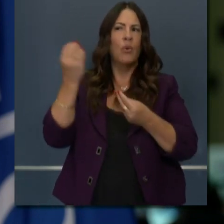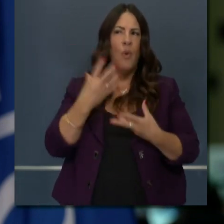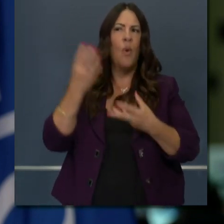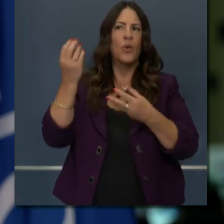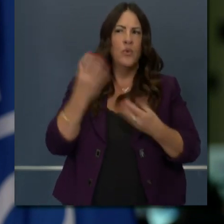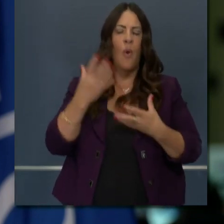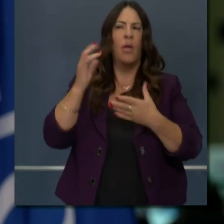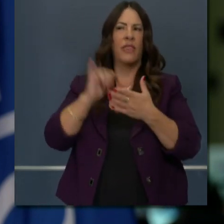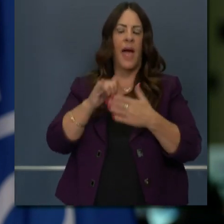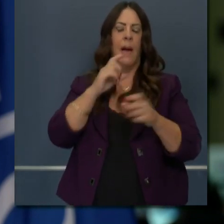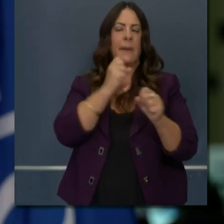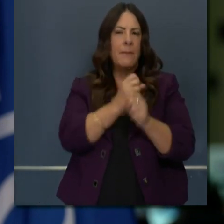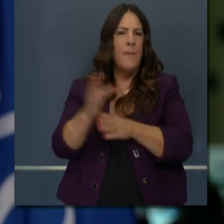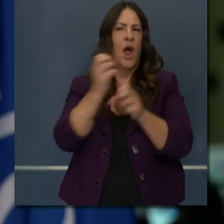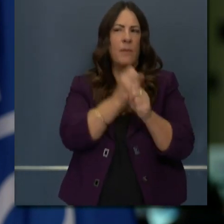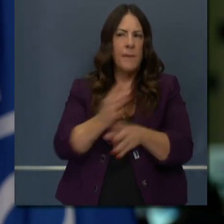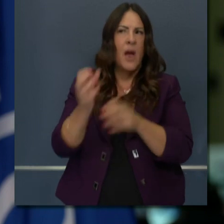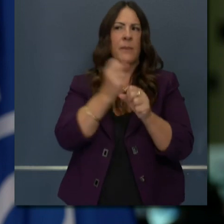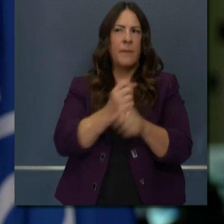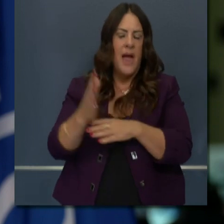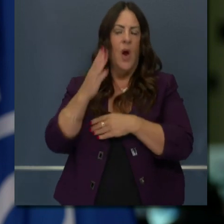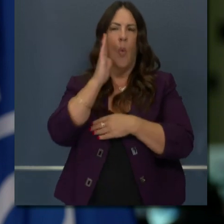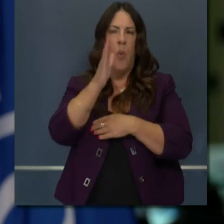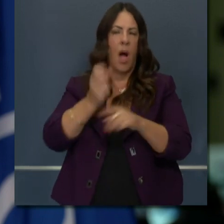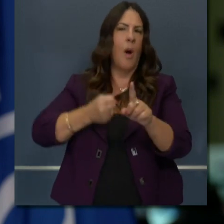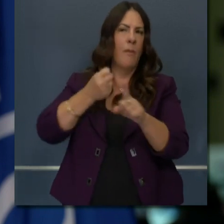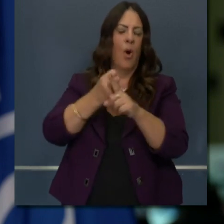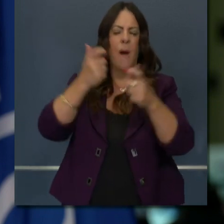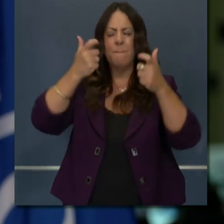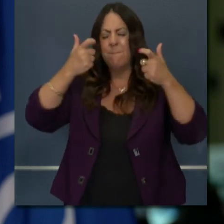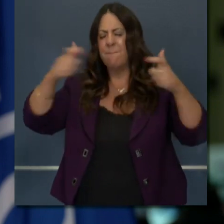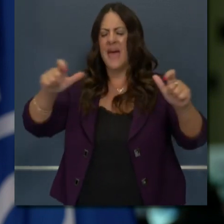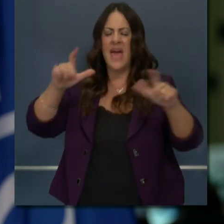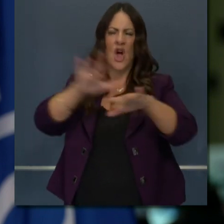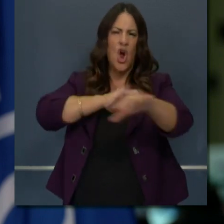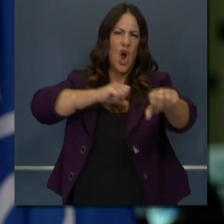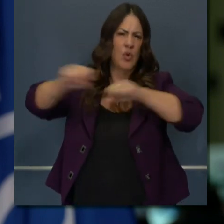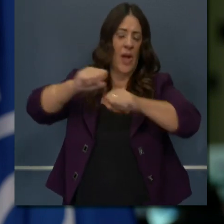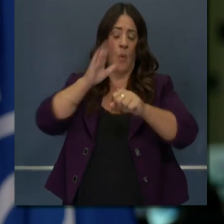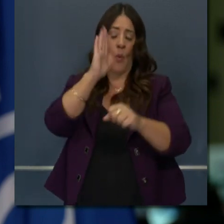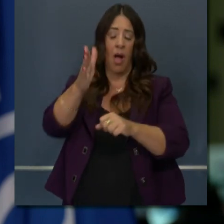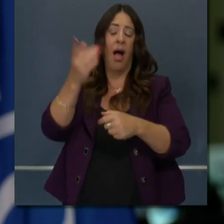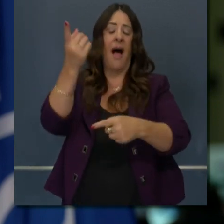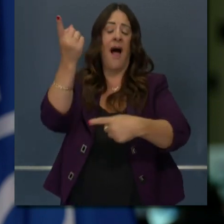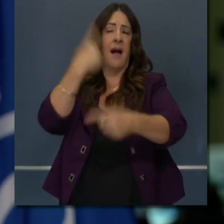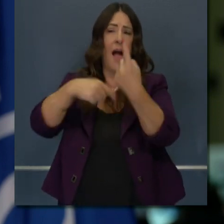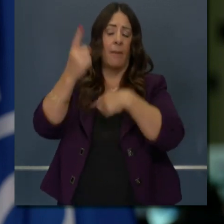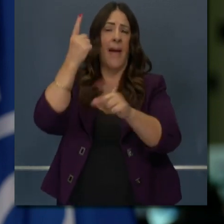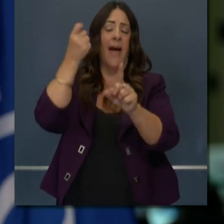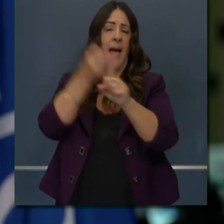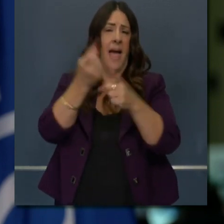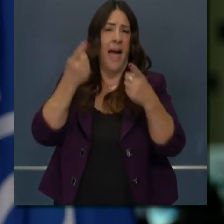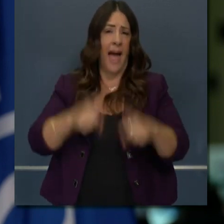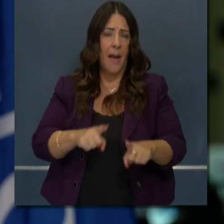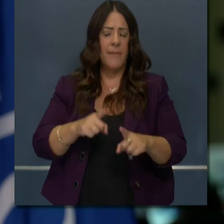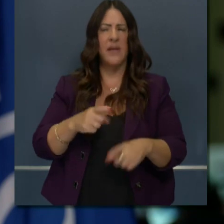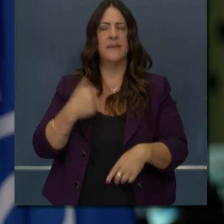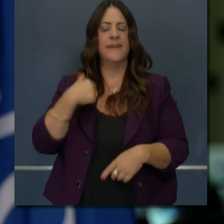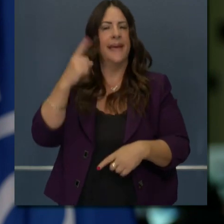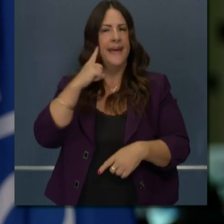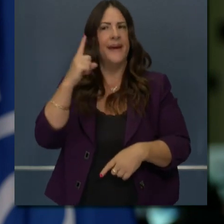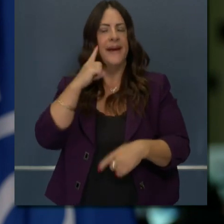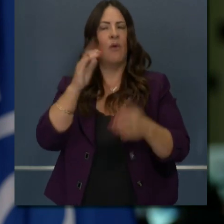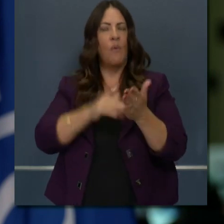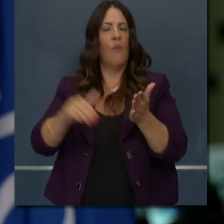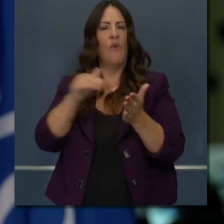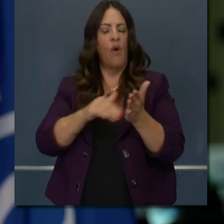about that. But now it's decades since the last real major earthquake that truly scared people, the